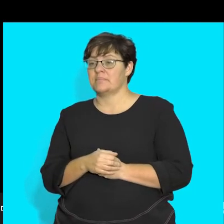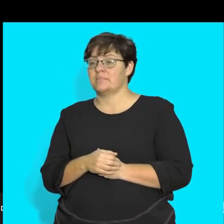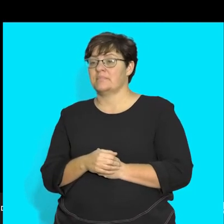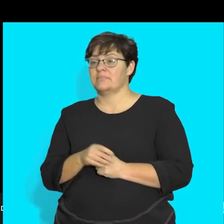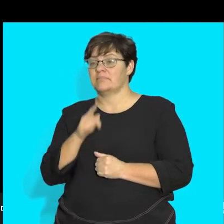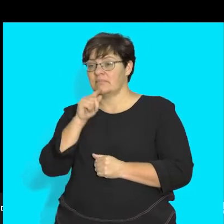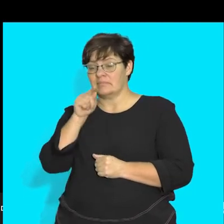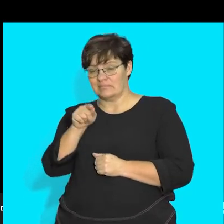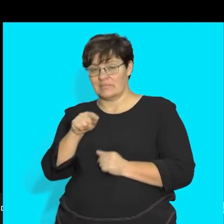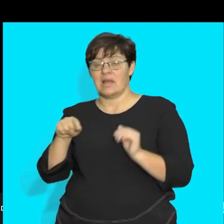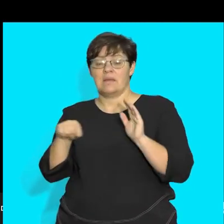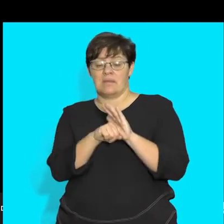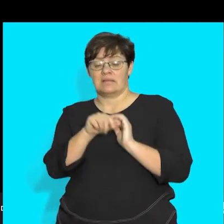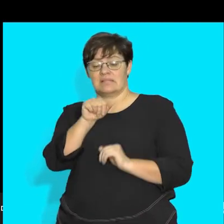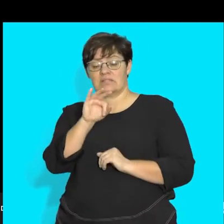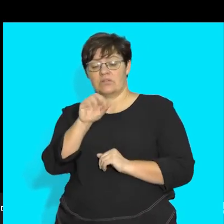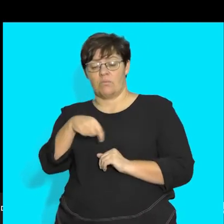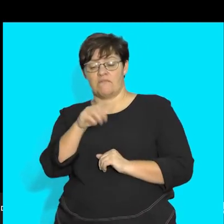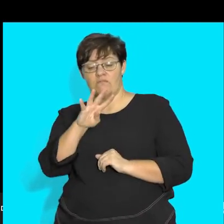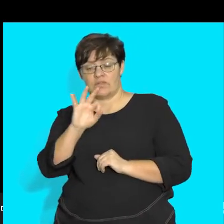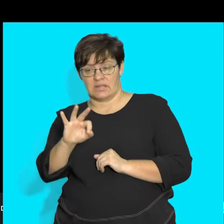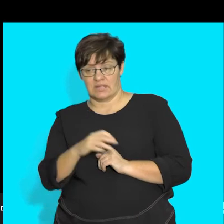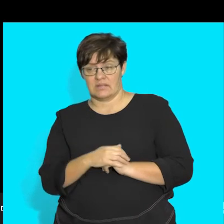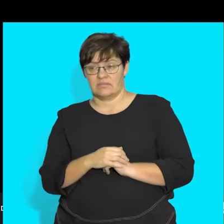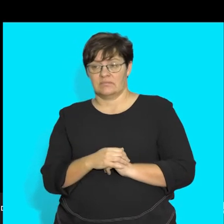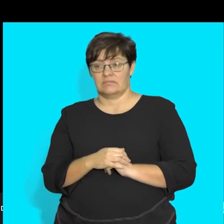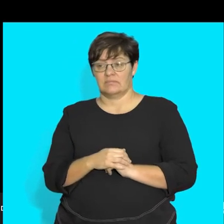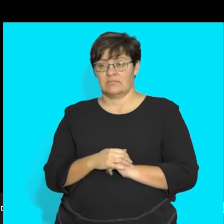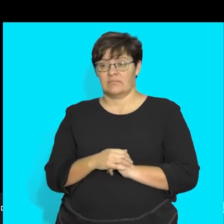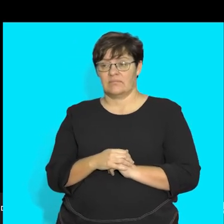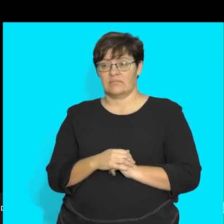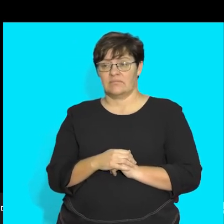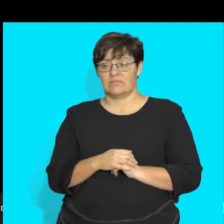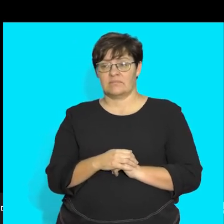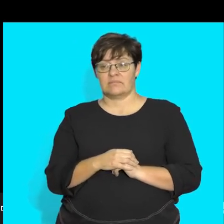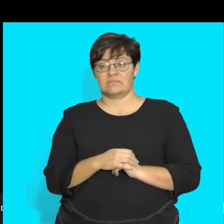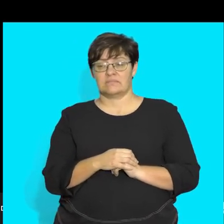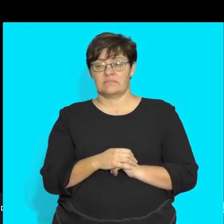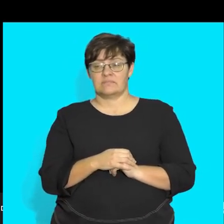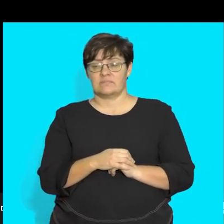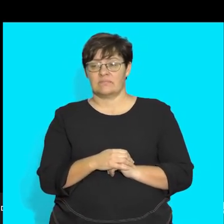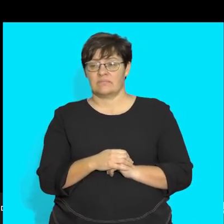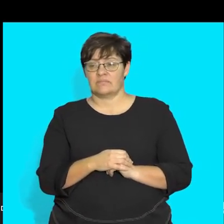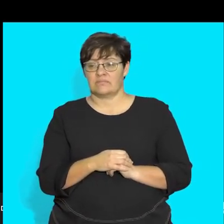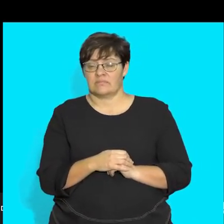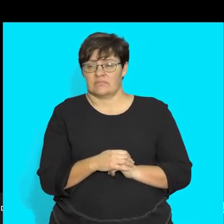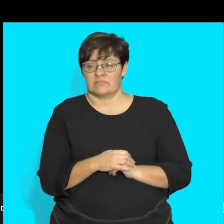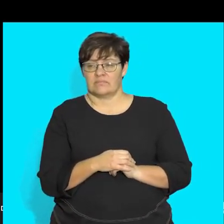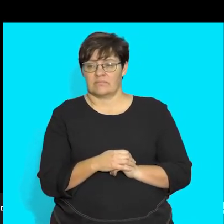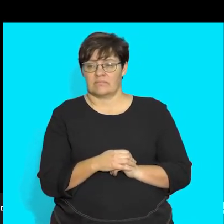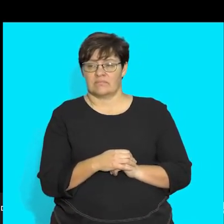calculator. I'm going to take that negative 63,43. Negative 63,43, and all I'm going to